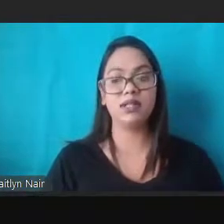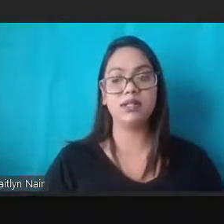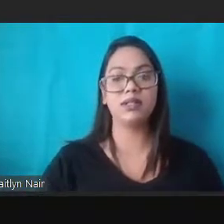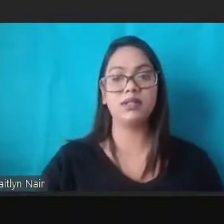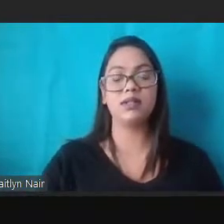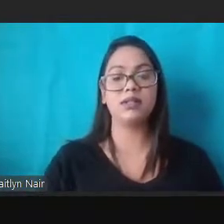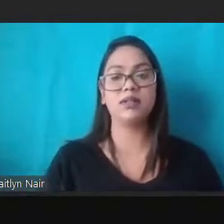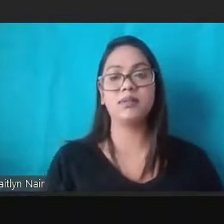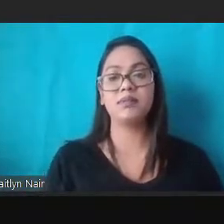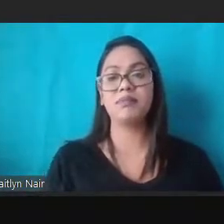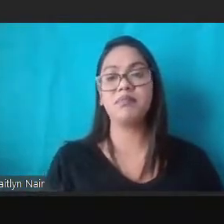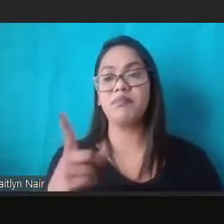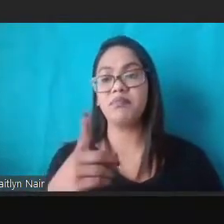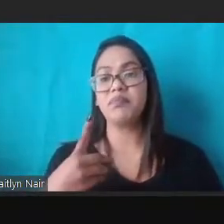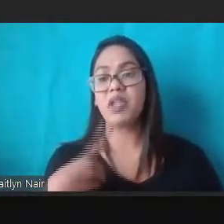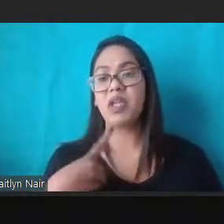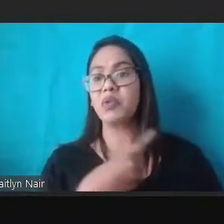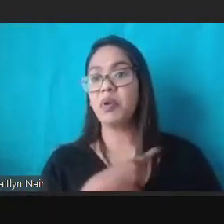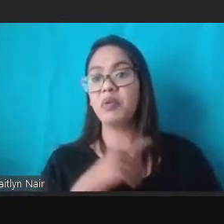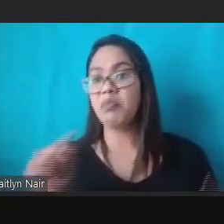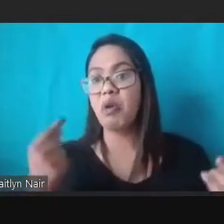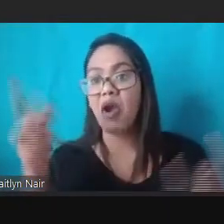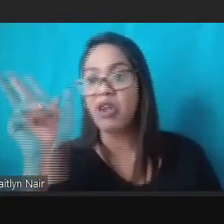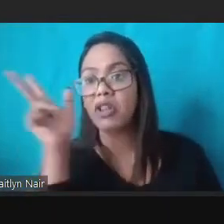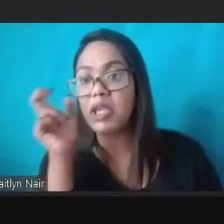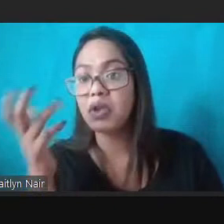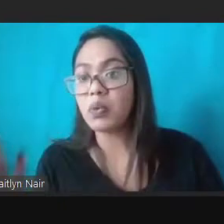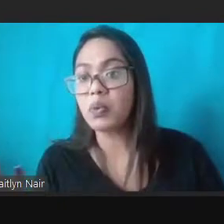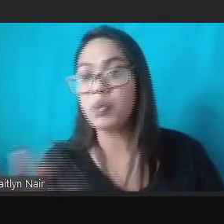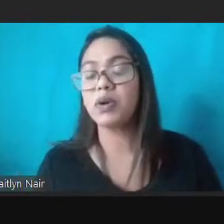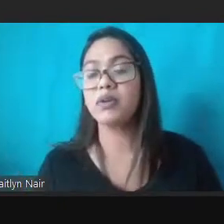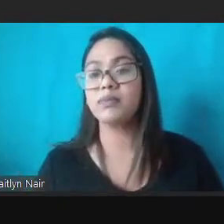Dr. Phaahla, we can't hear you.